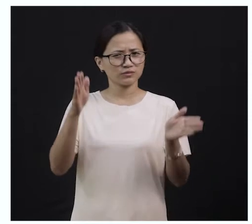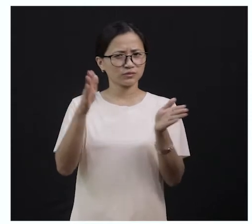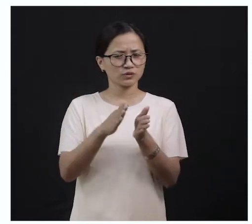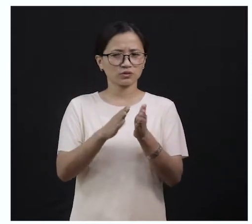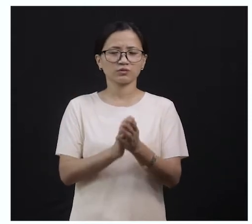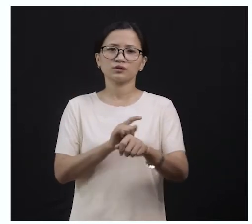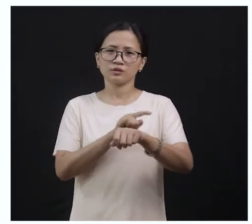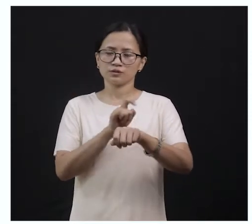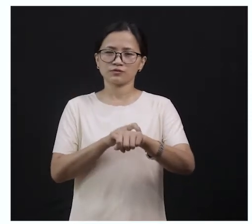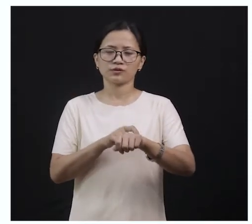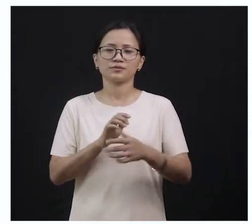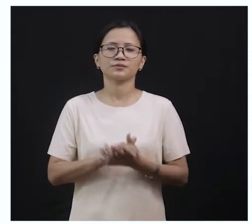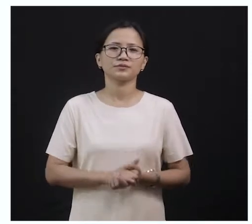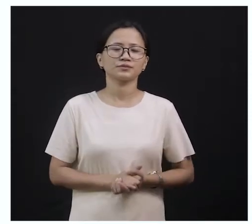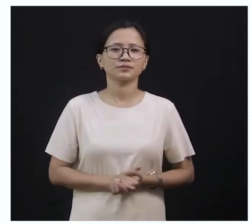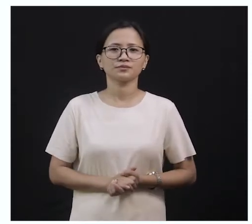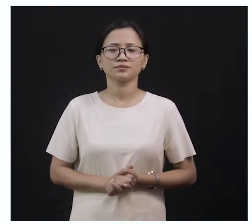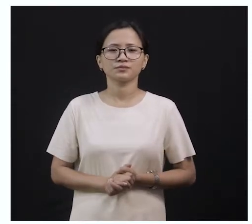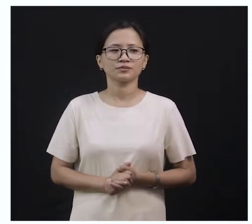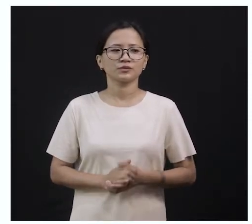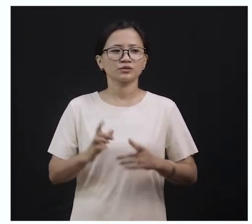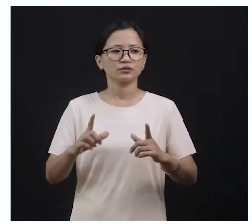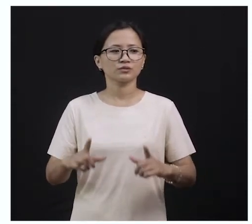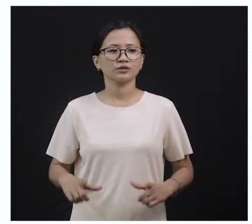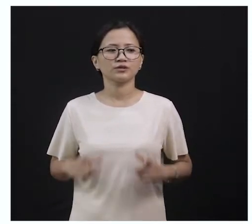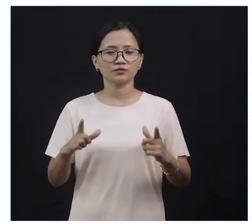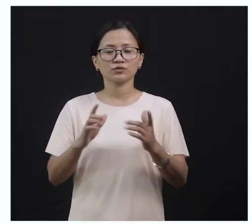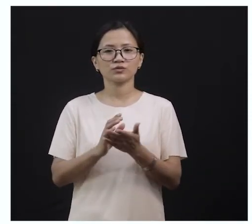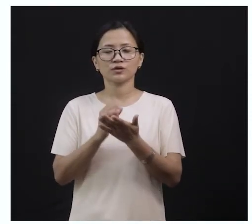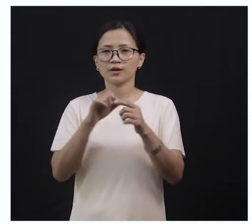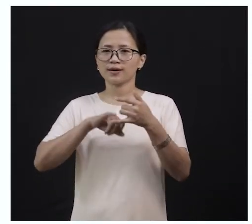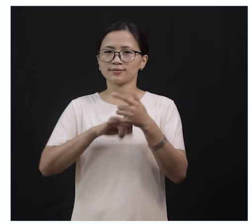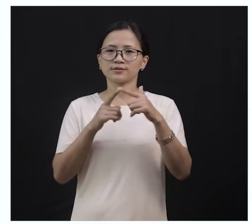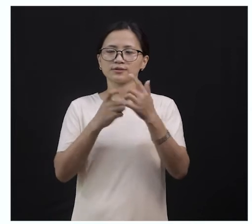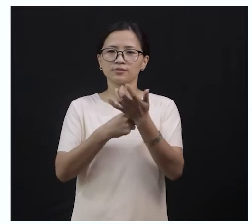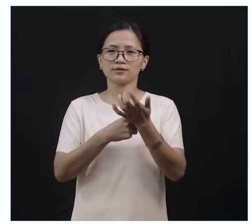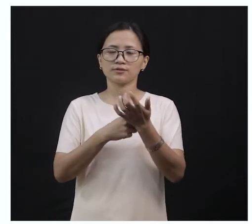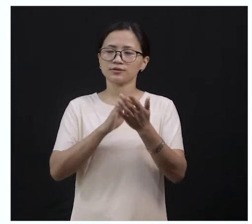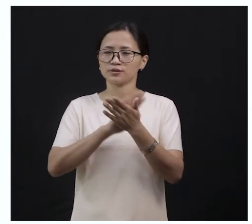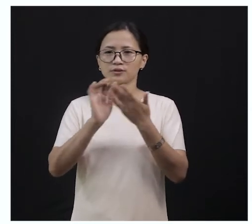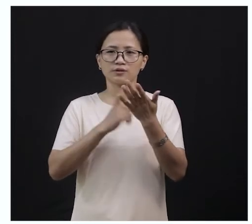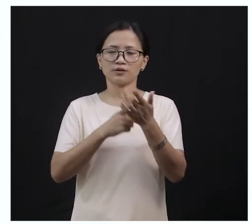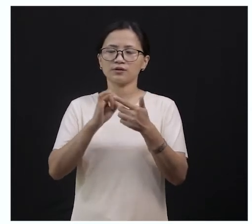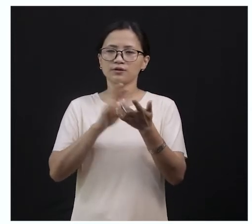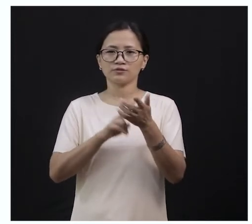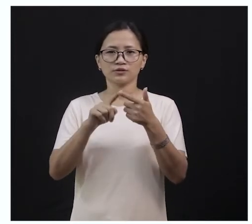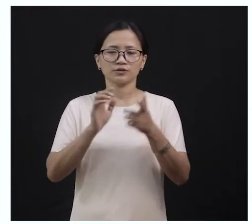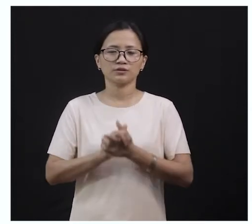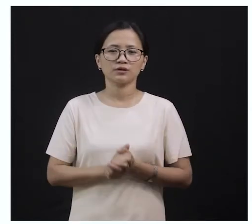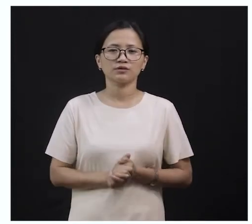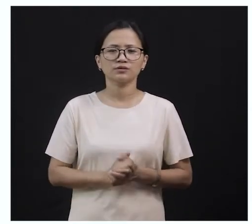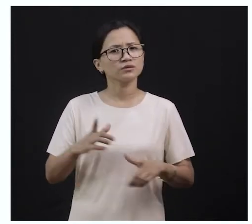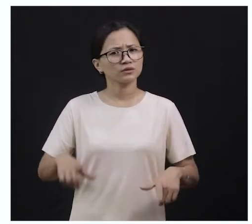time, all right? So now next is to live, to thrive. See, they have a purpose to